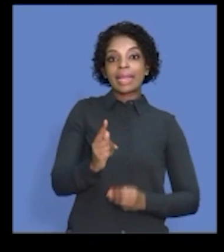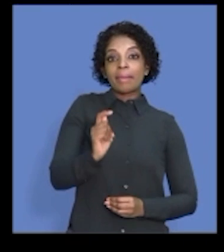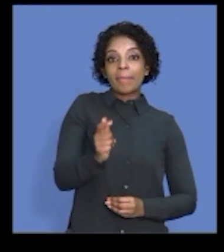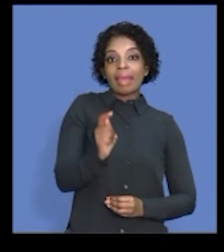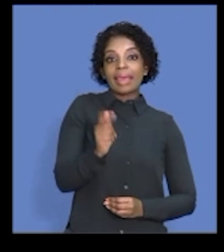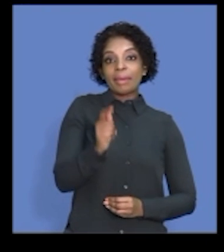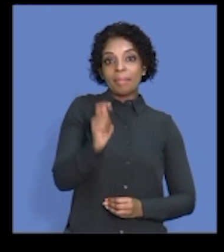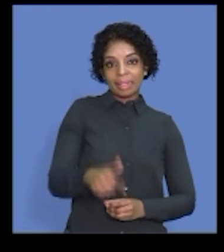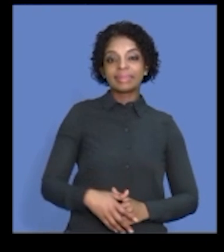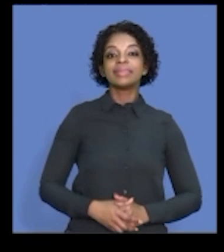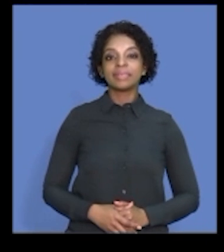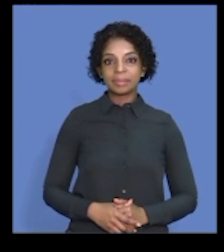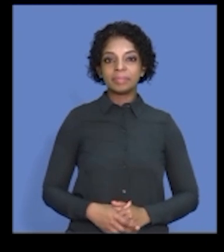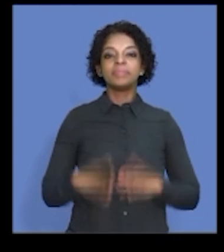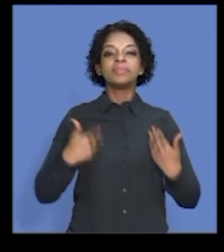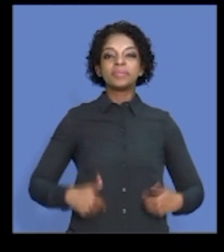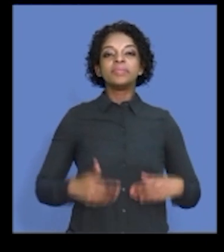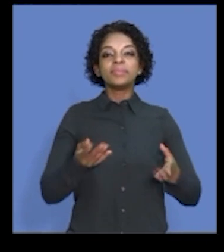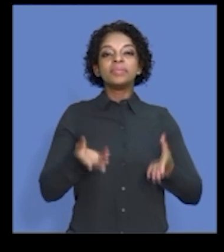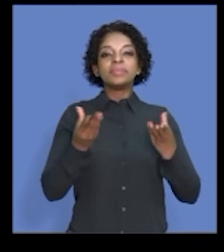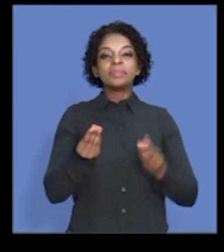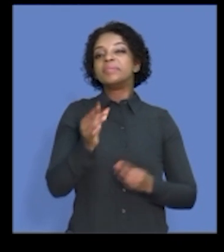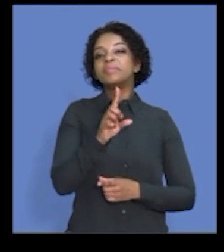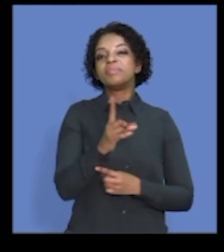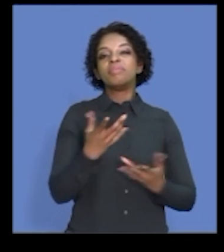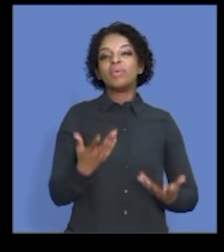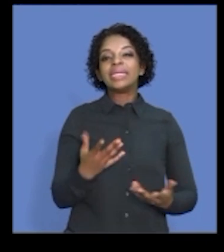the trade and other payables, I've got an item